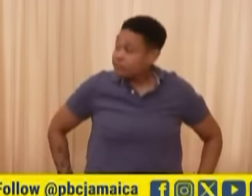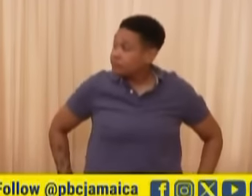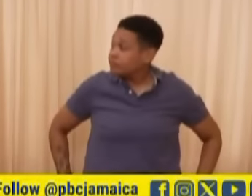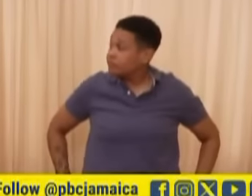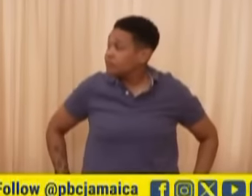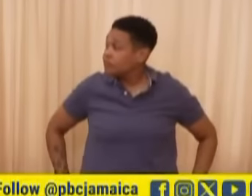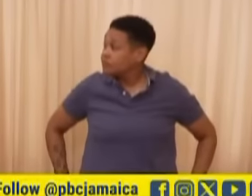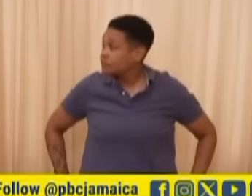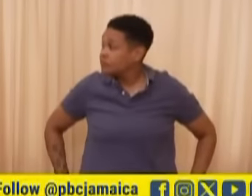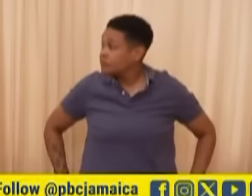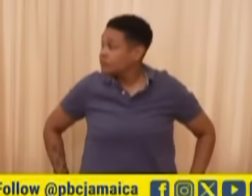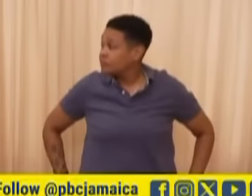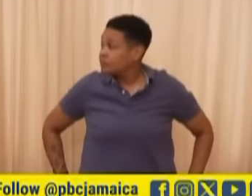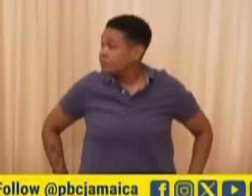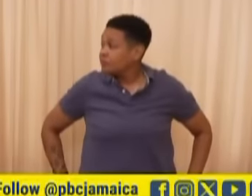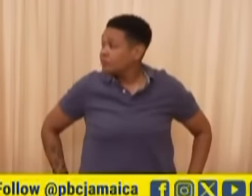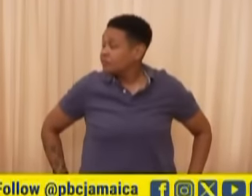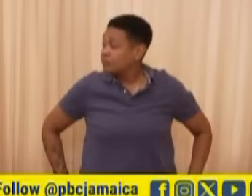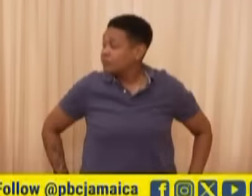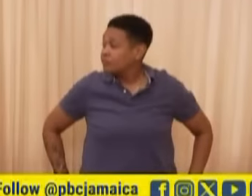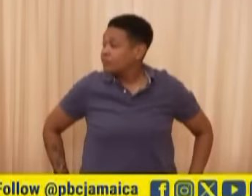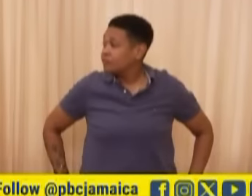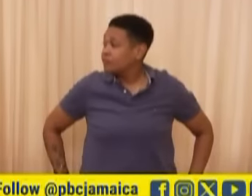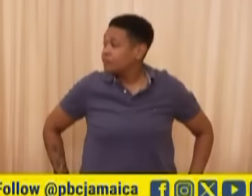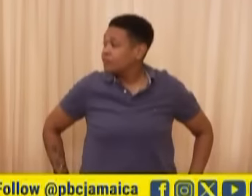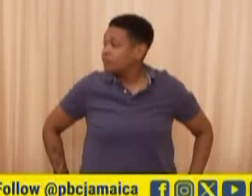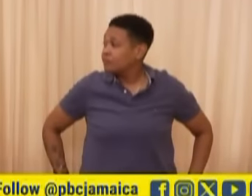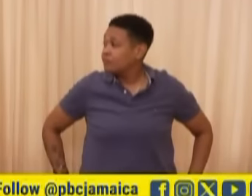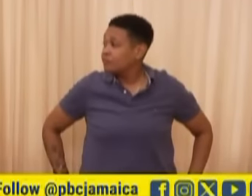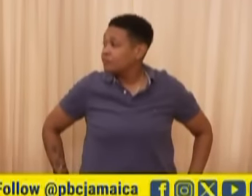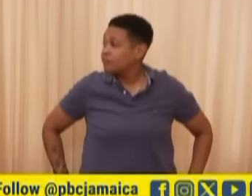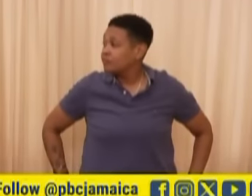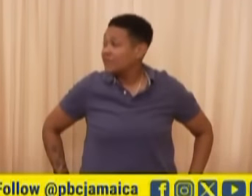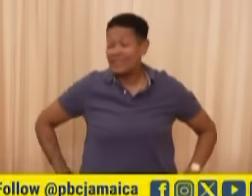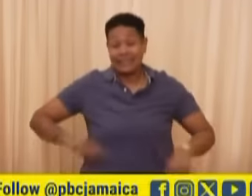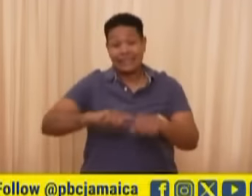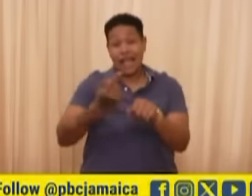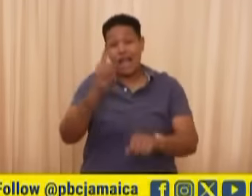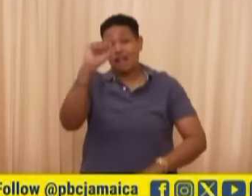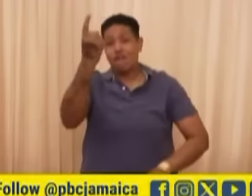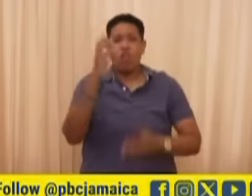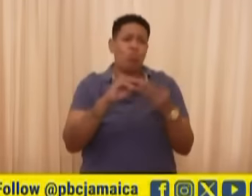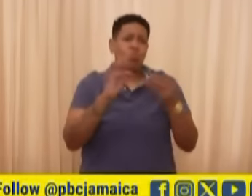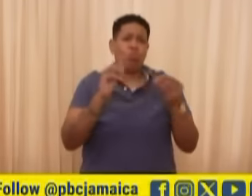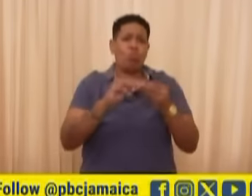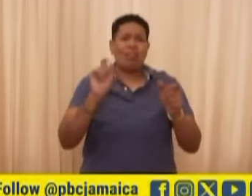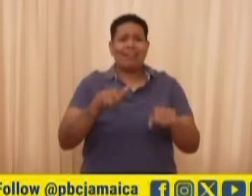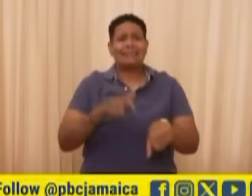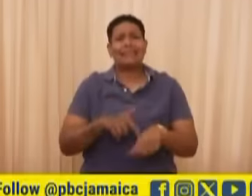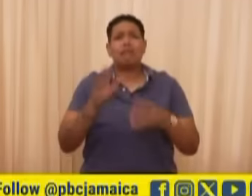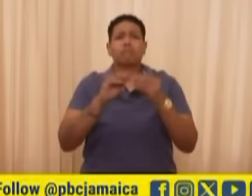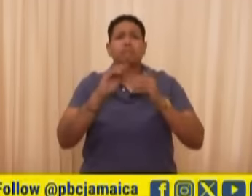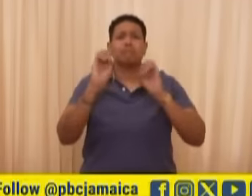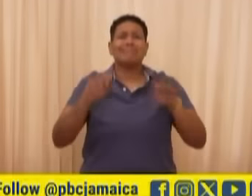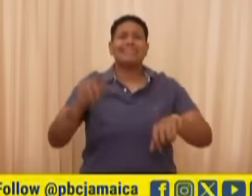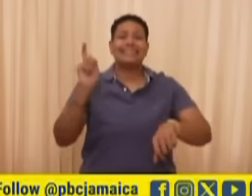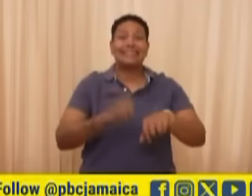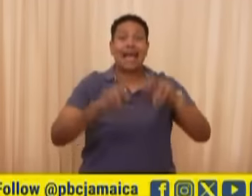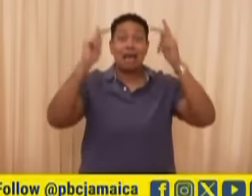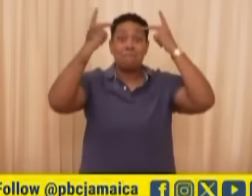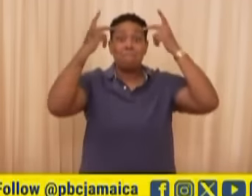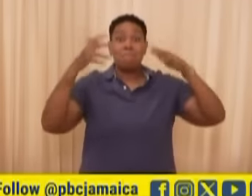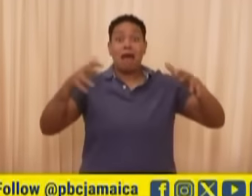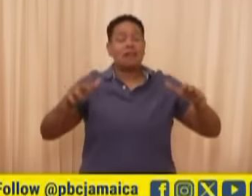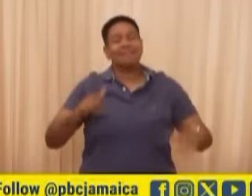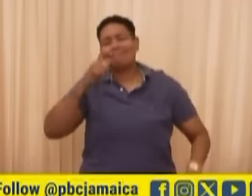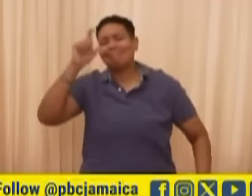We started the very first press briefing, Minister Dixon, by saying that it was not time to panic,